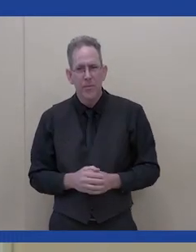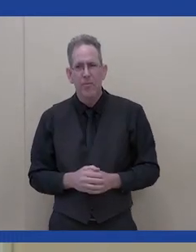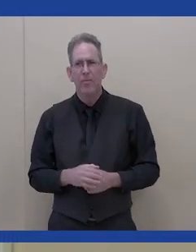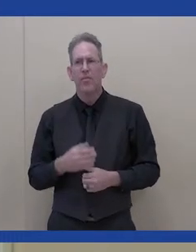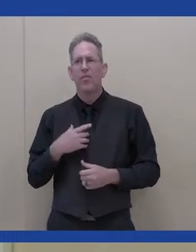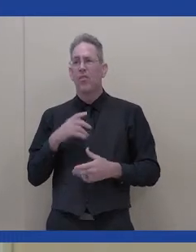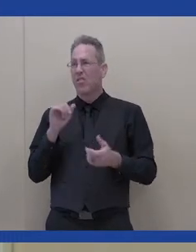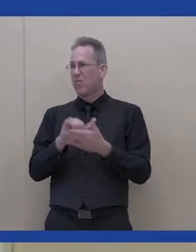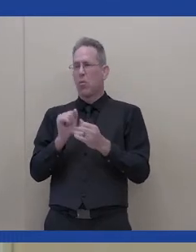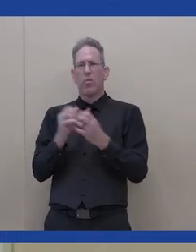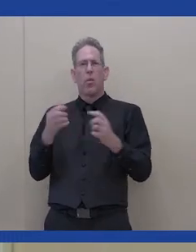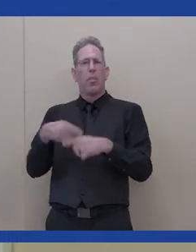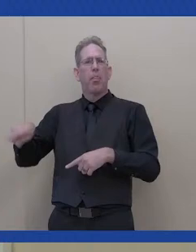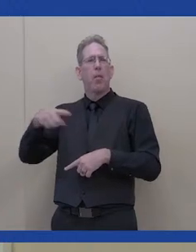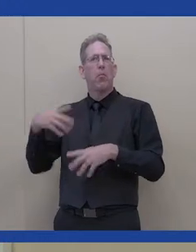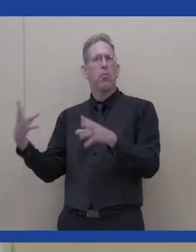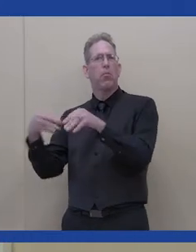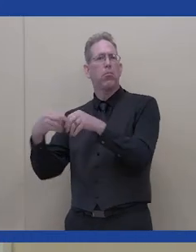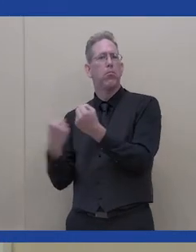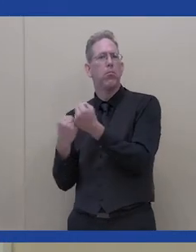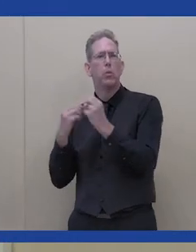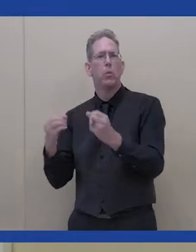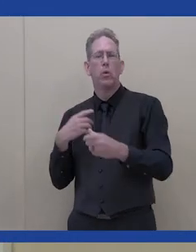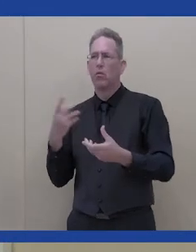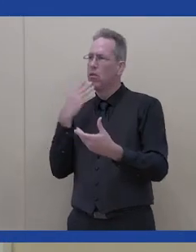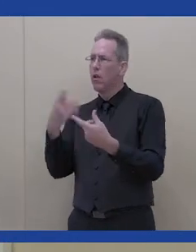for being on this journey with me.